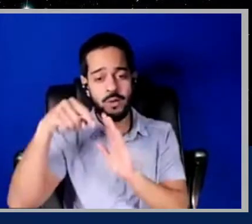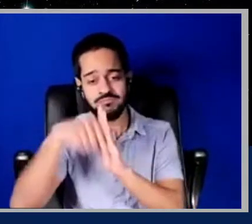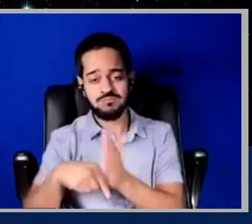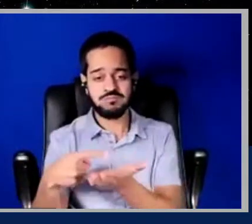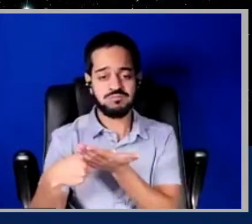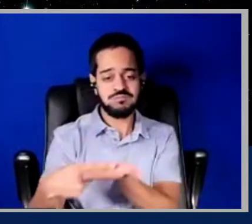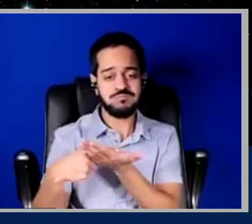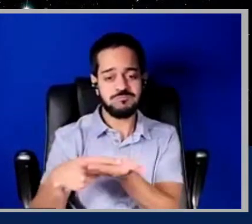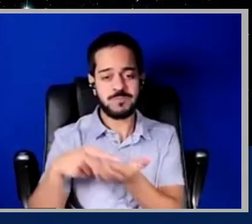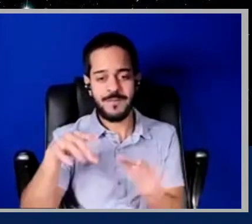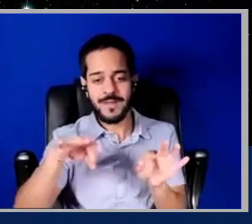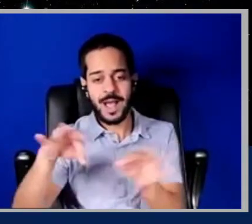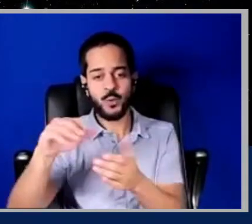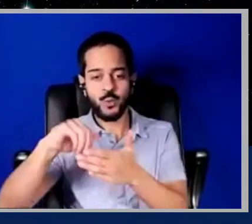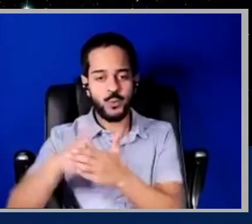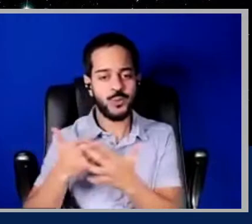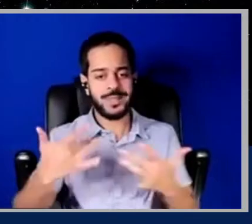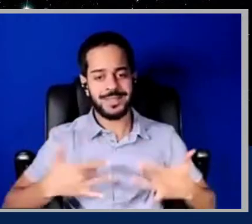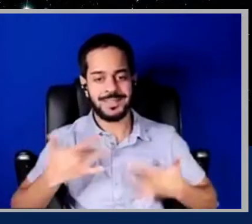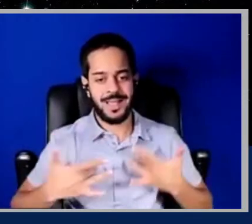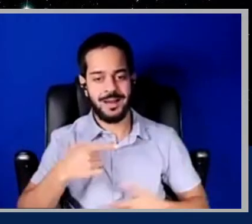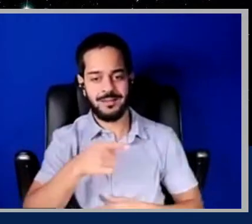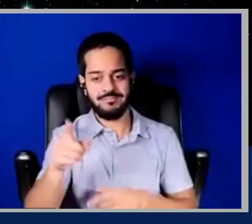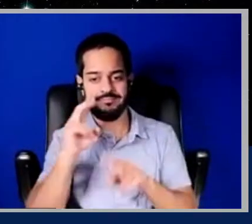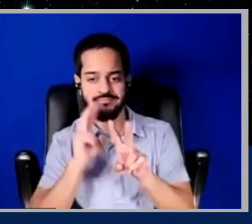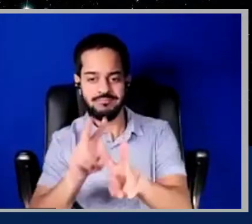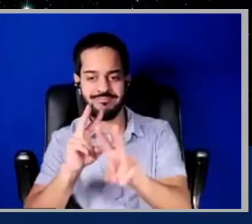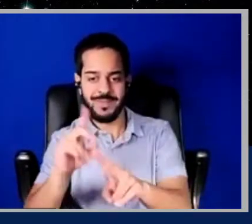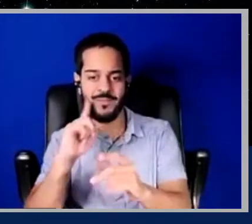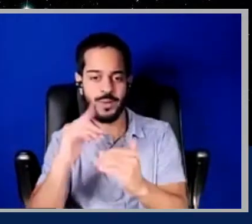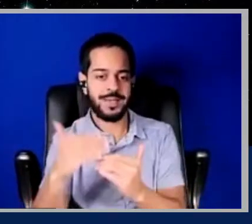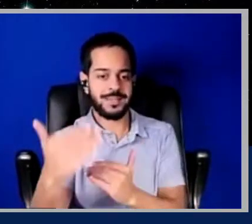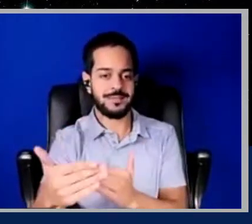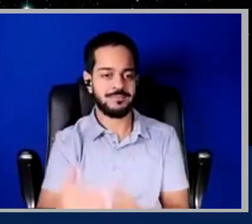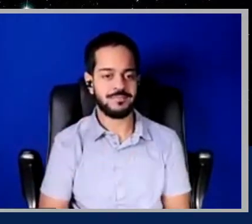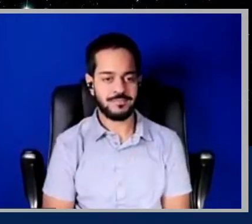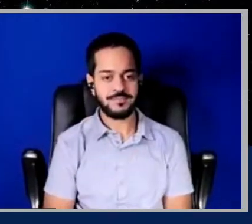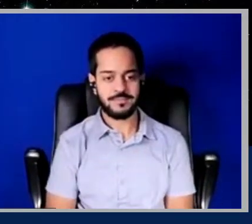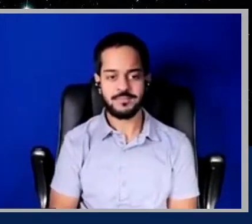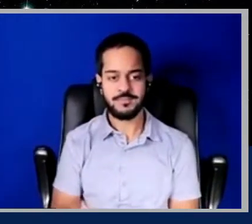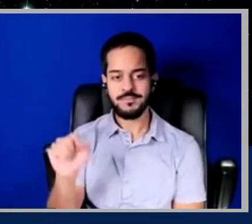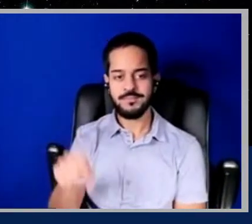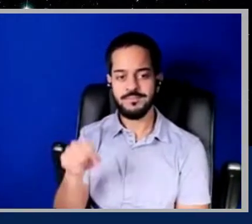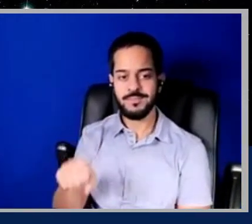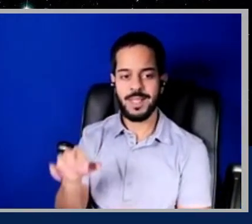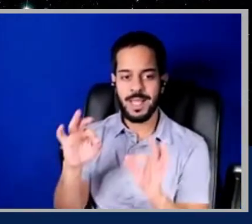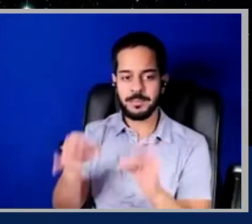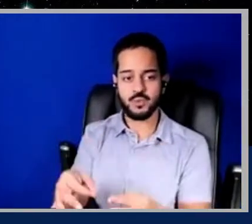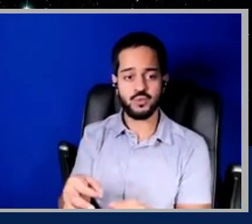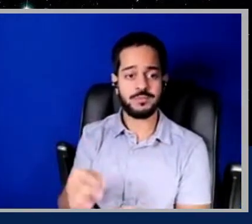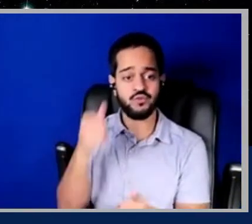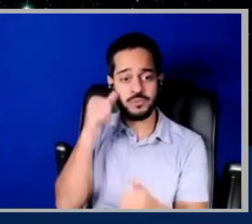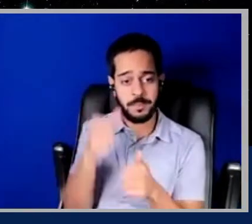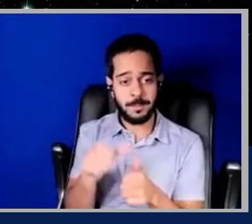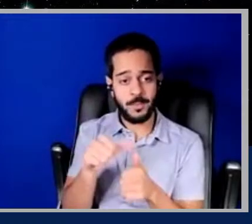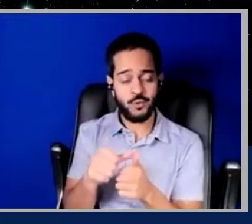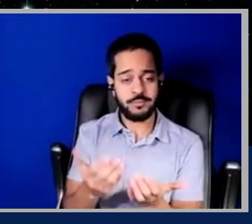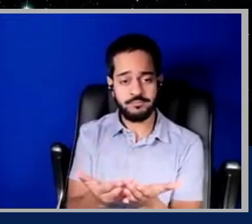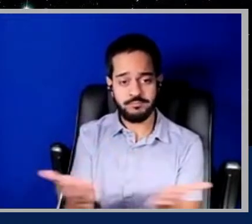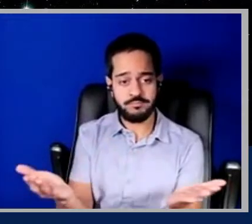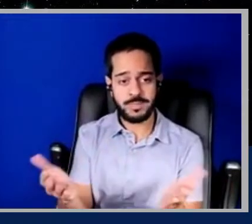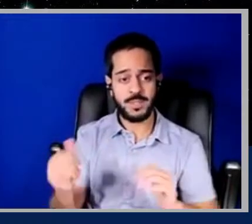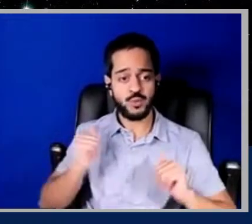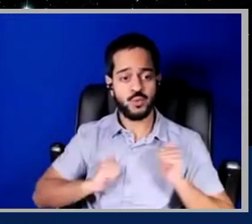the new and exciting things too that they're both looking at doing next. Yep. Absolutely. Folks, also remember that the